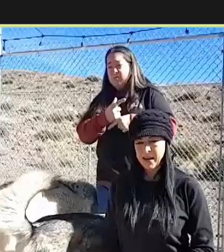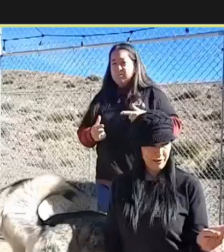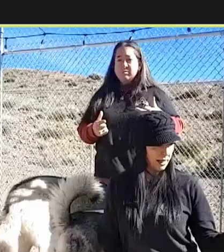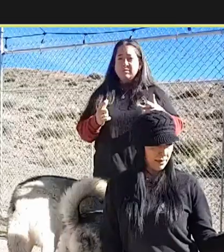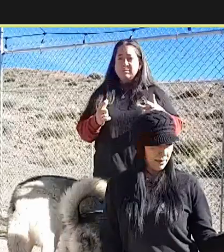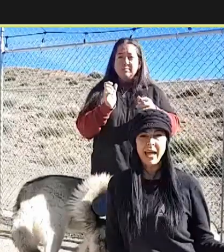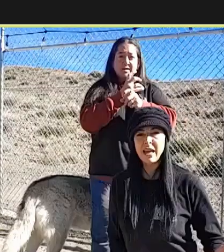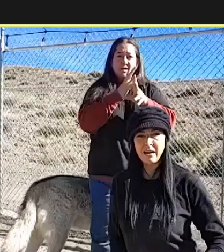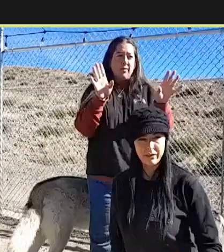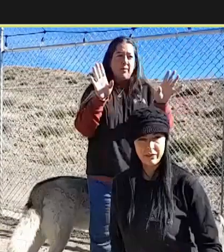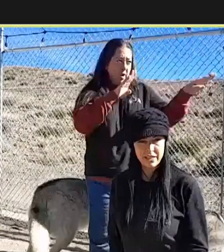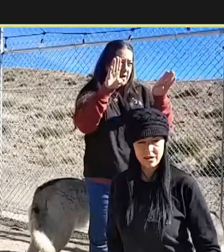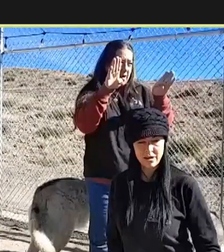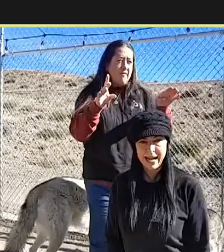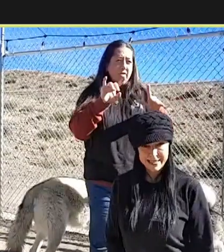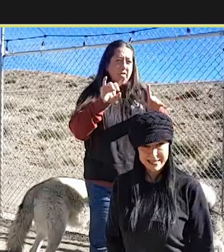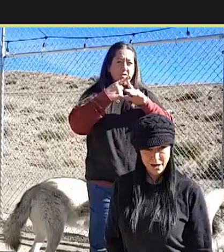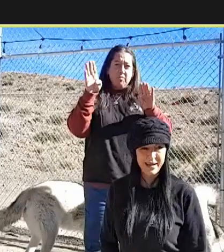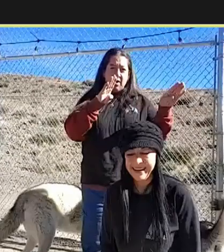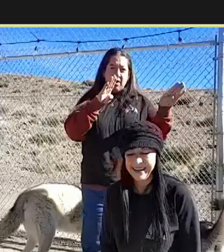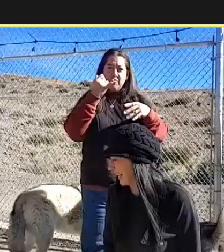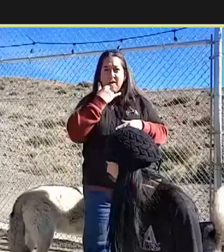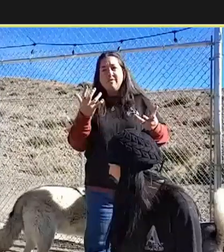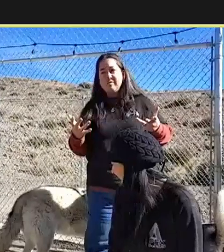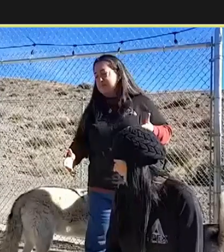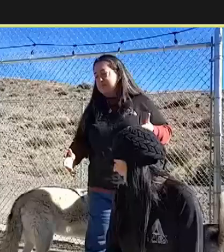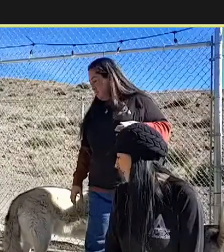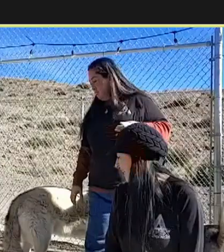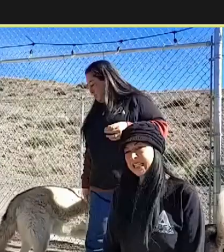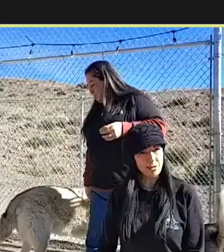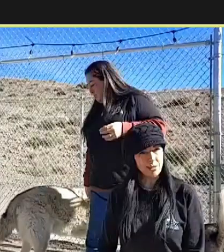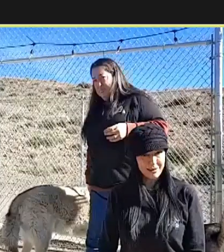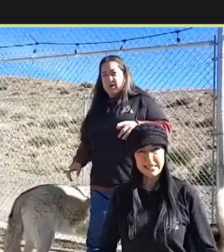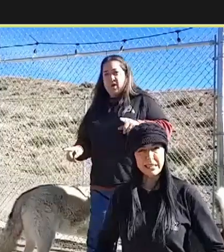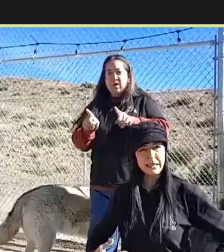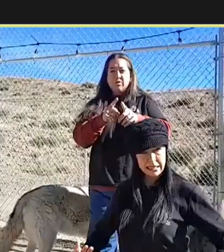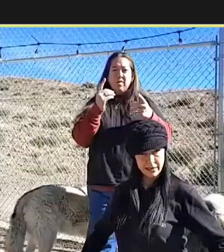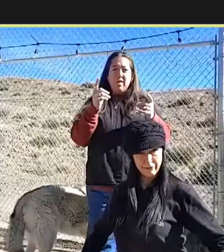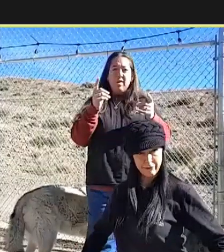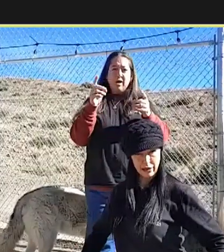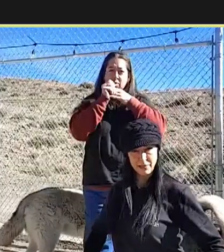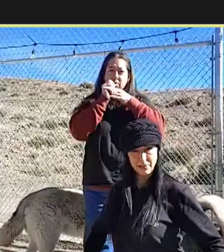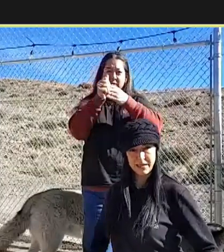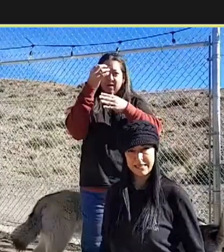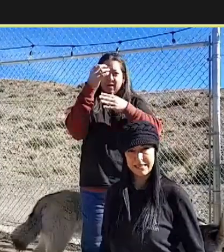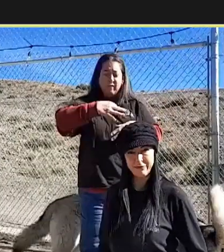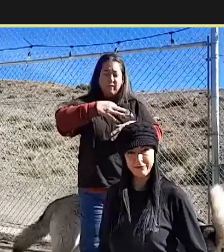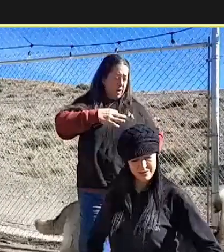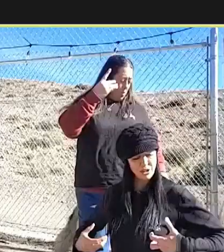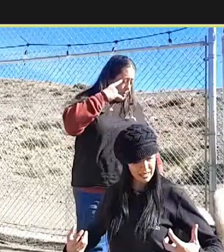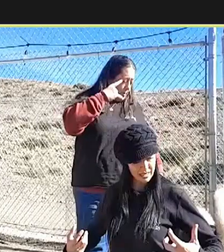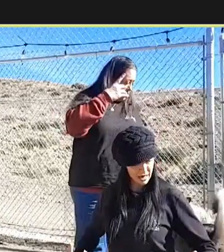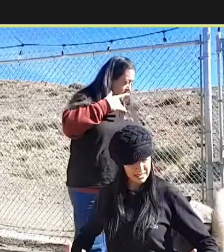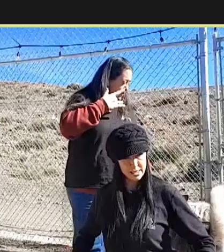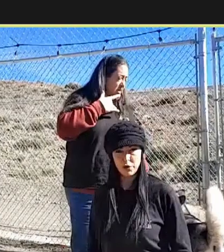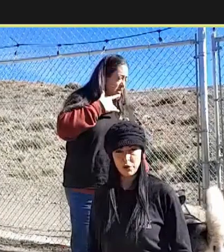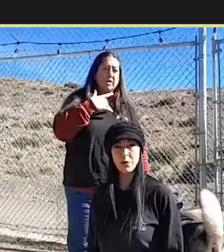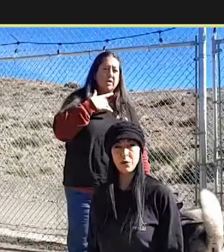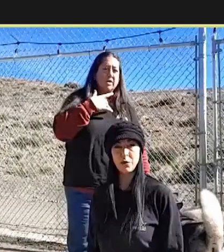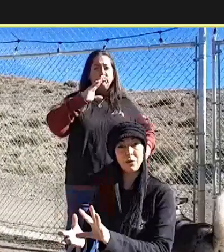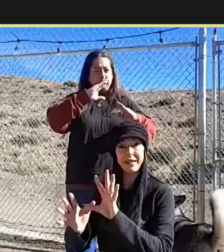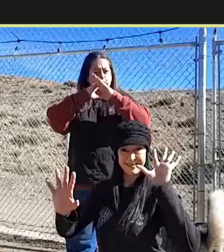brother. He makes everybody behave if they start to act out. And he also likes to lead in the front because